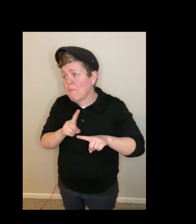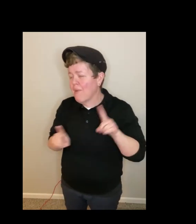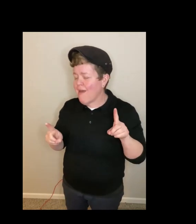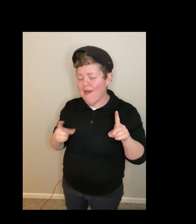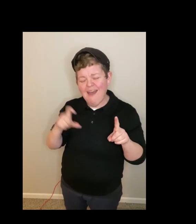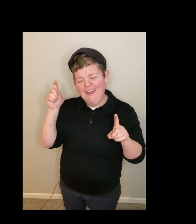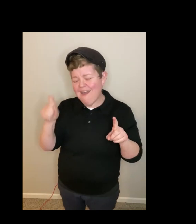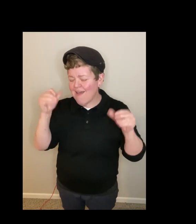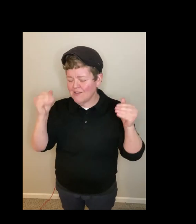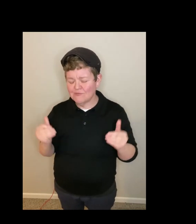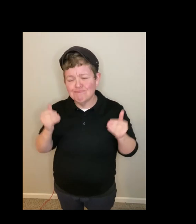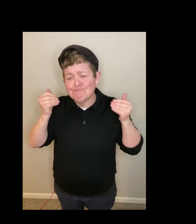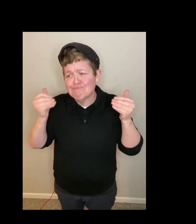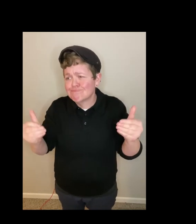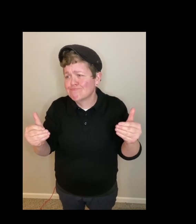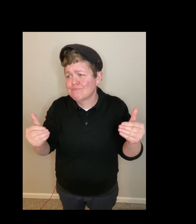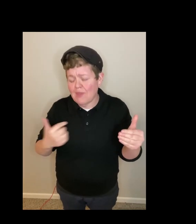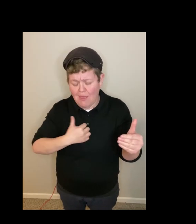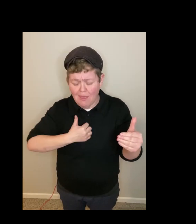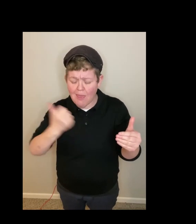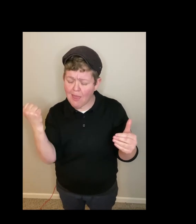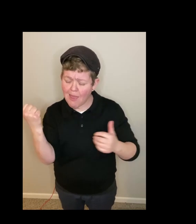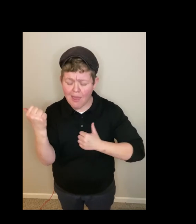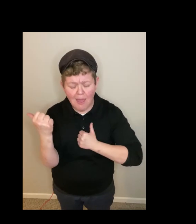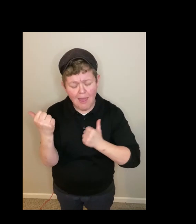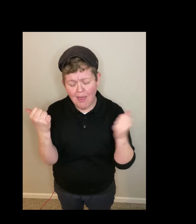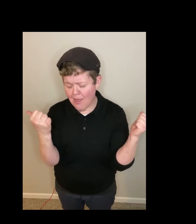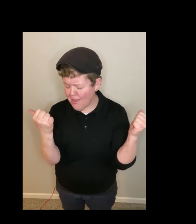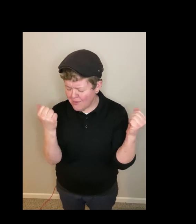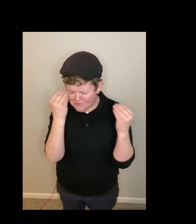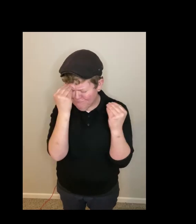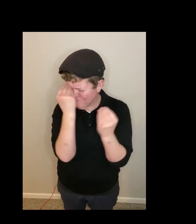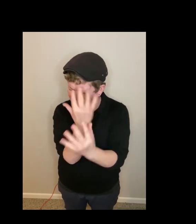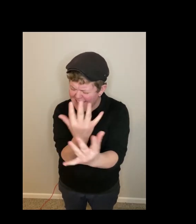I have to do this.